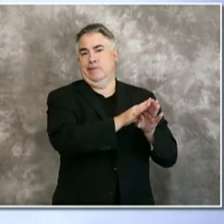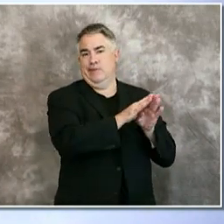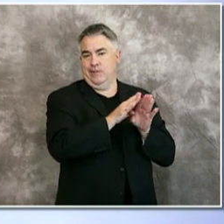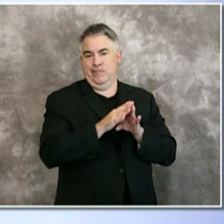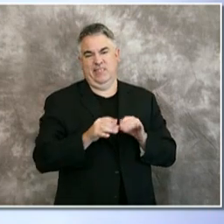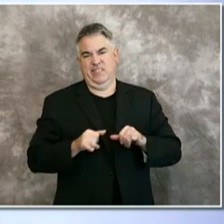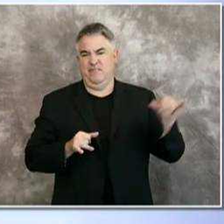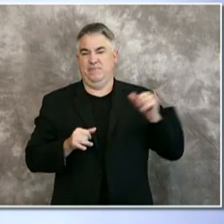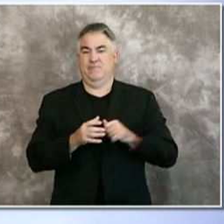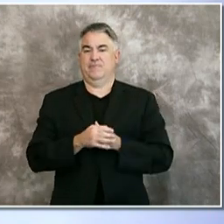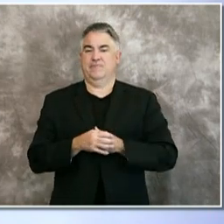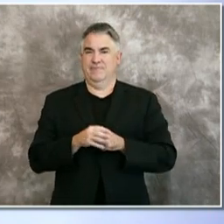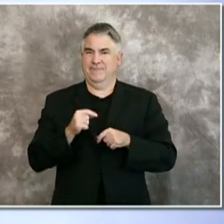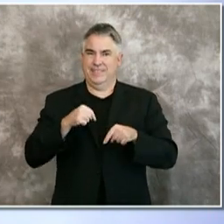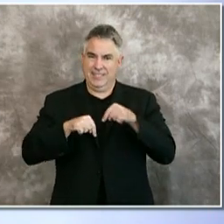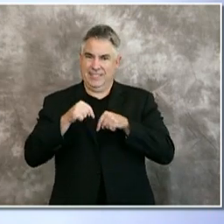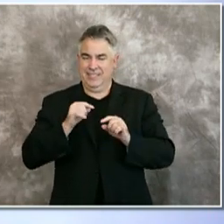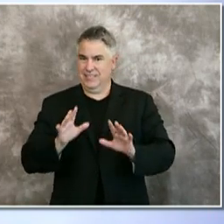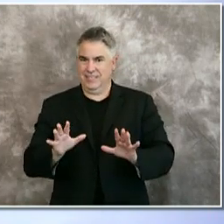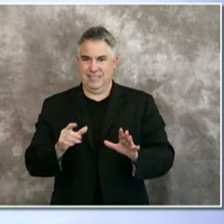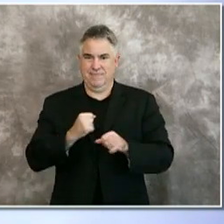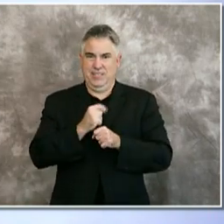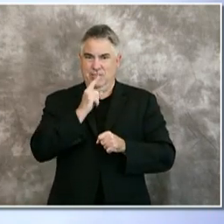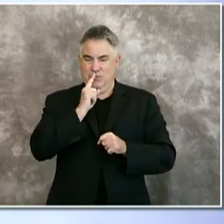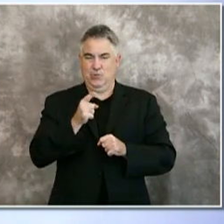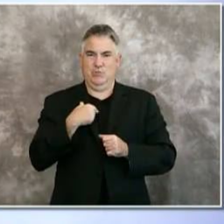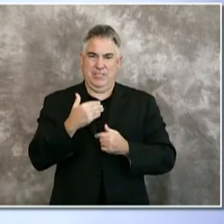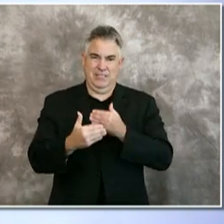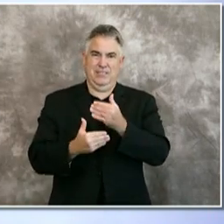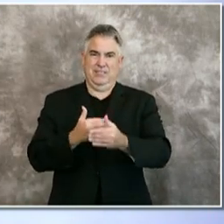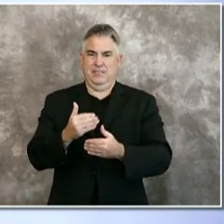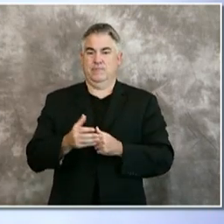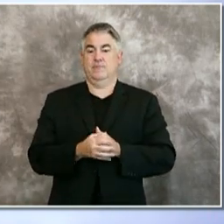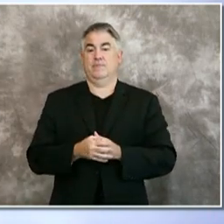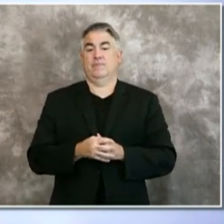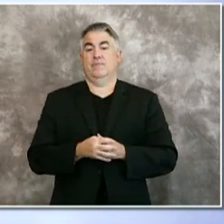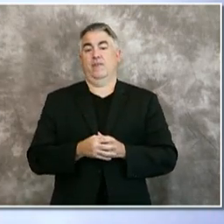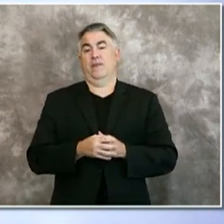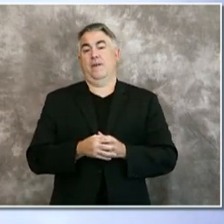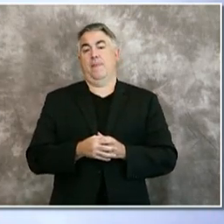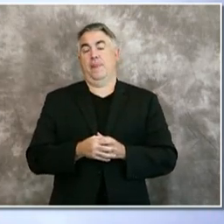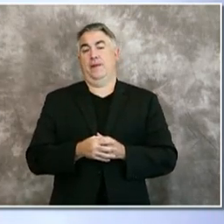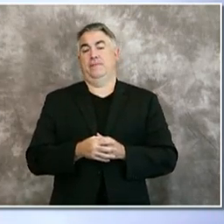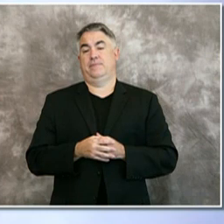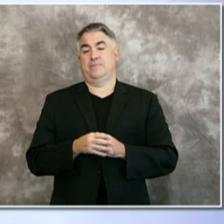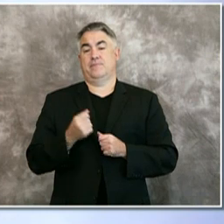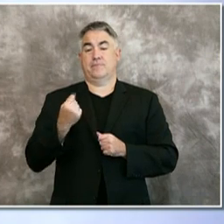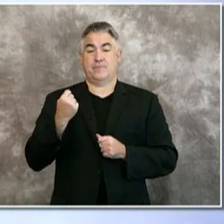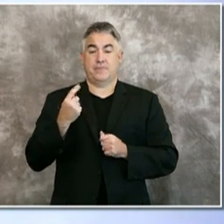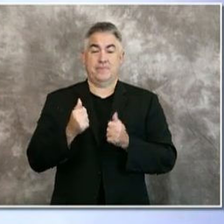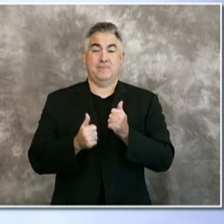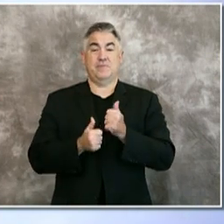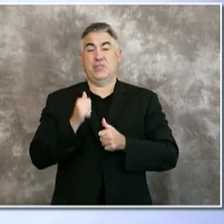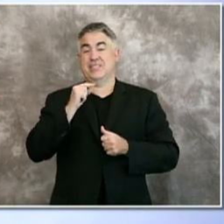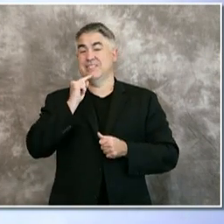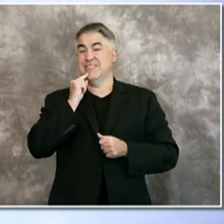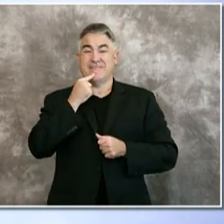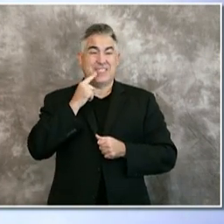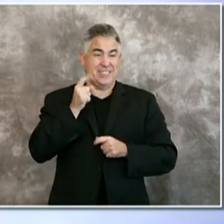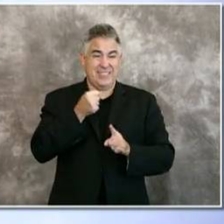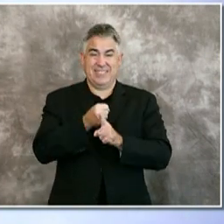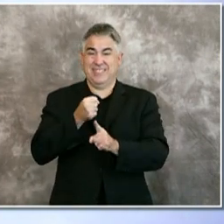changing particularly higher risk endeavors. Some of them, because their spike has been more significant, are supposed to have more significant dial